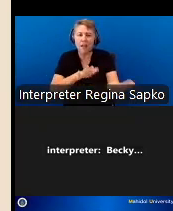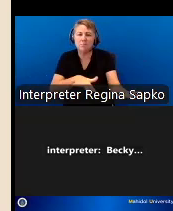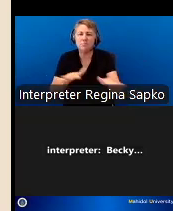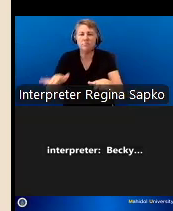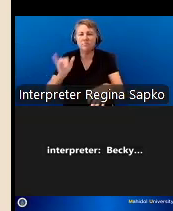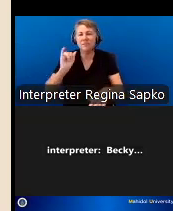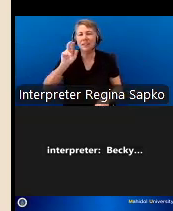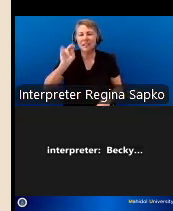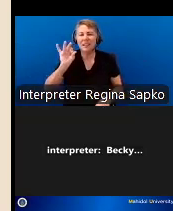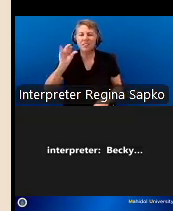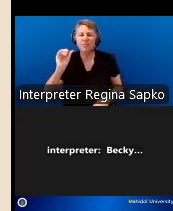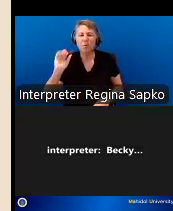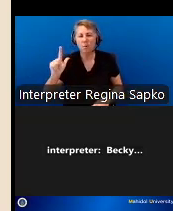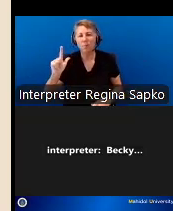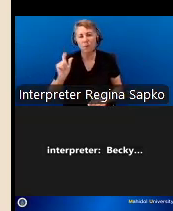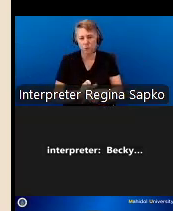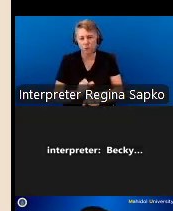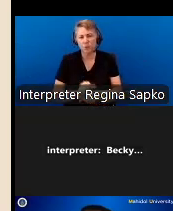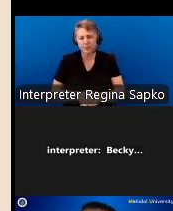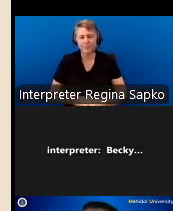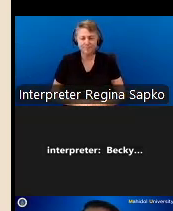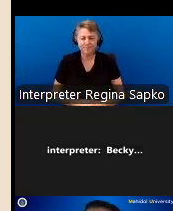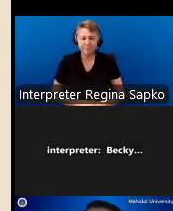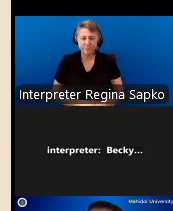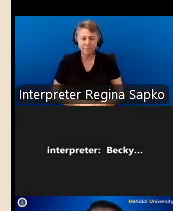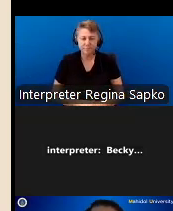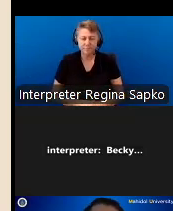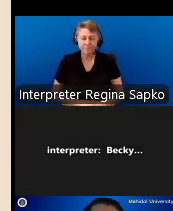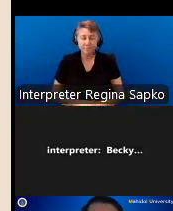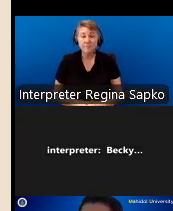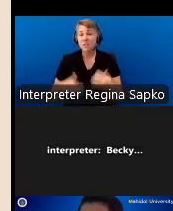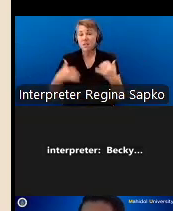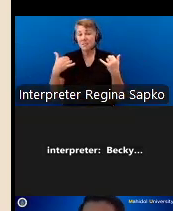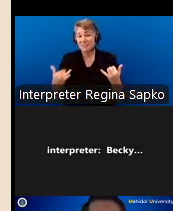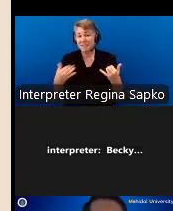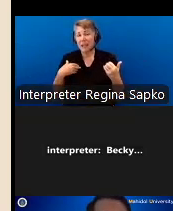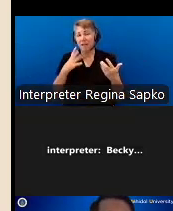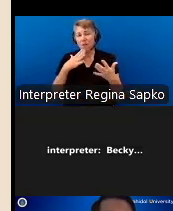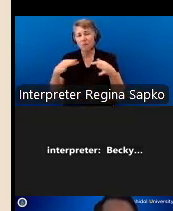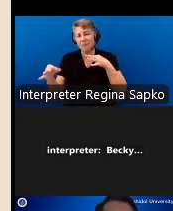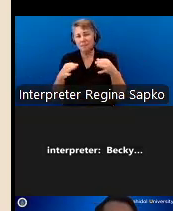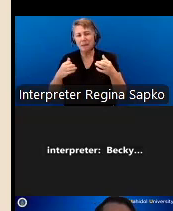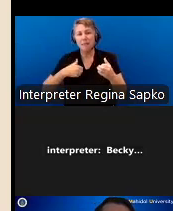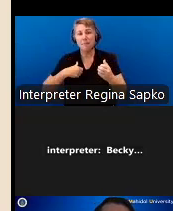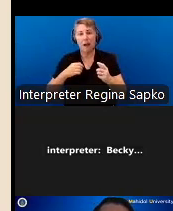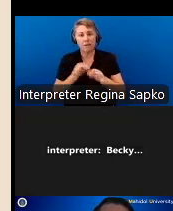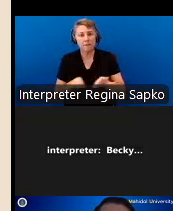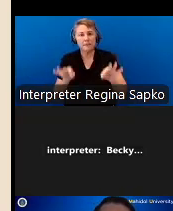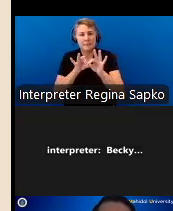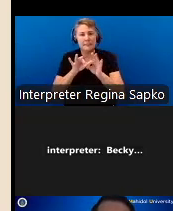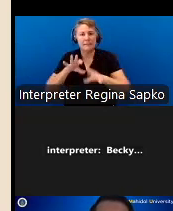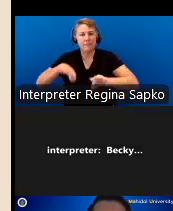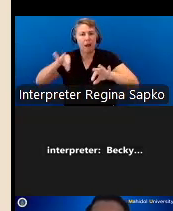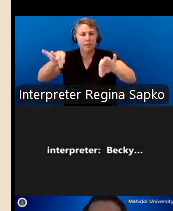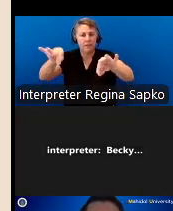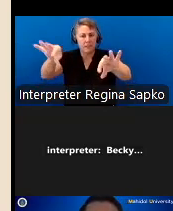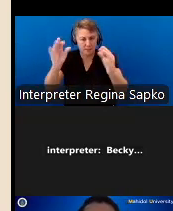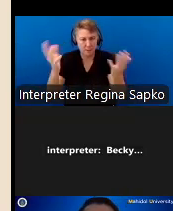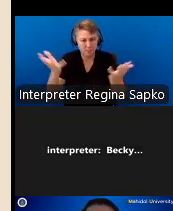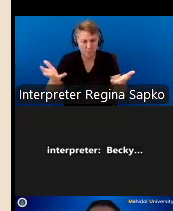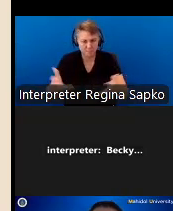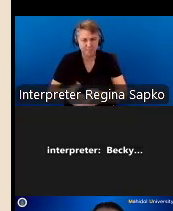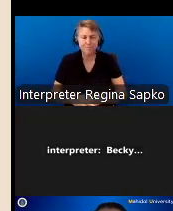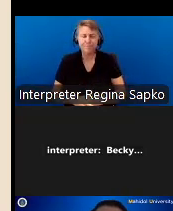Well, this is the key point that I would like to show you and talking about today. Of my